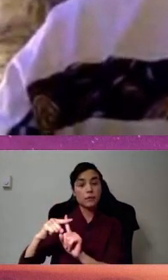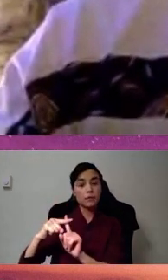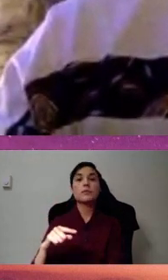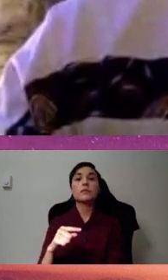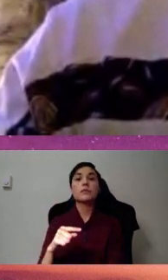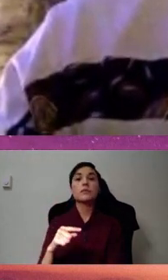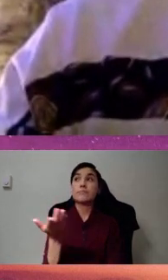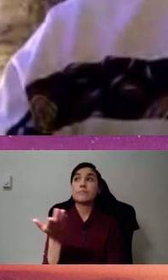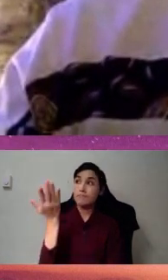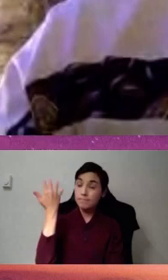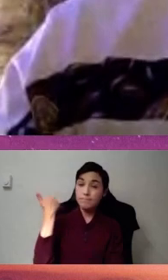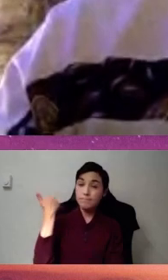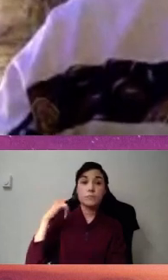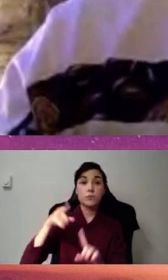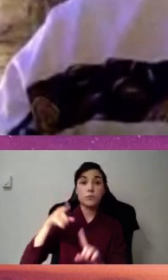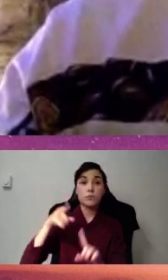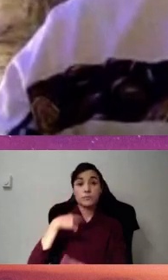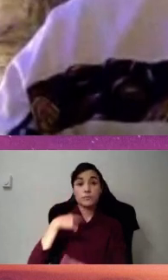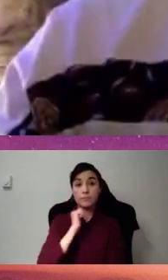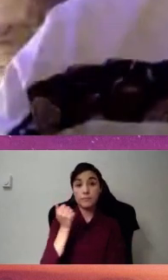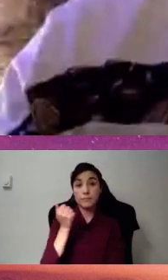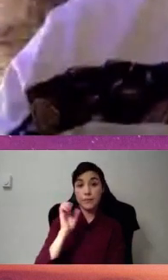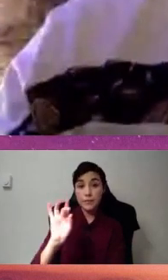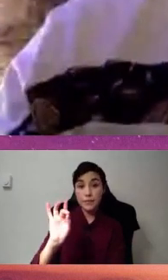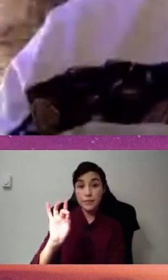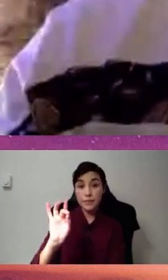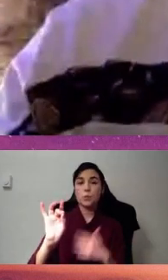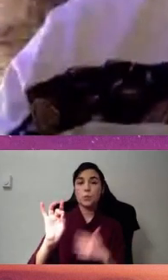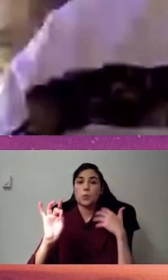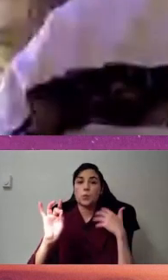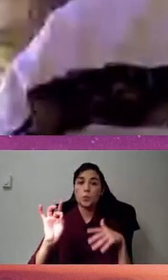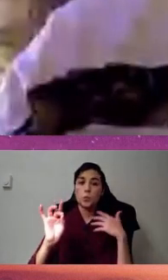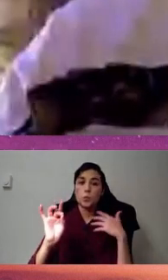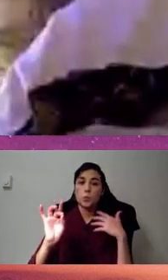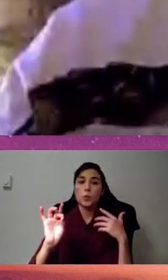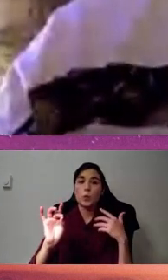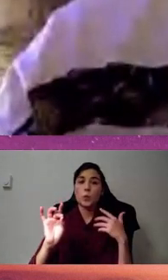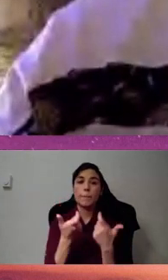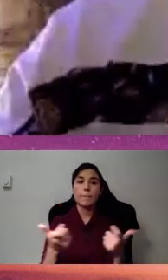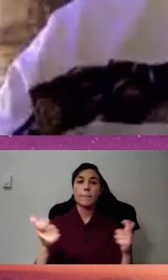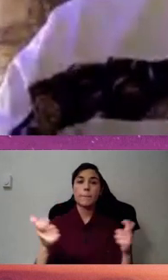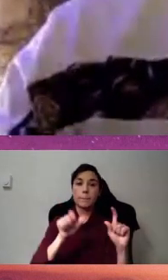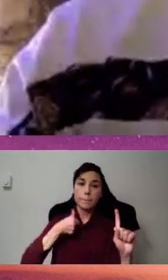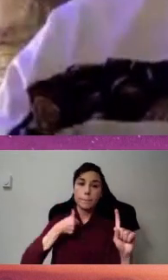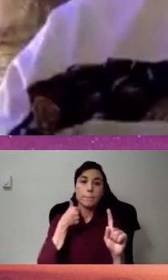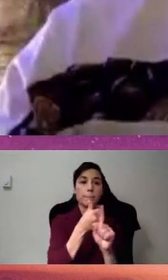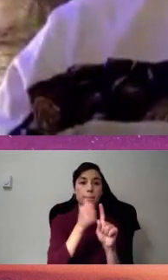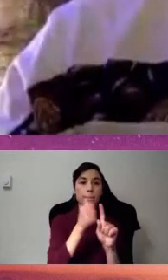was, a huge epidemic in my state of Tennessee of